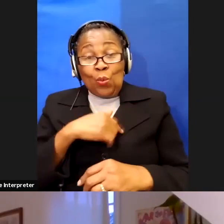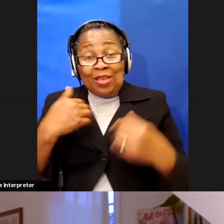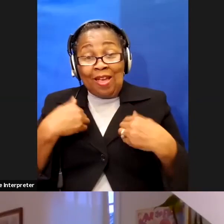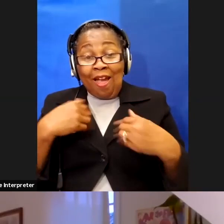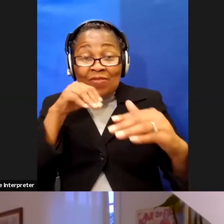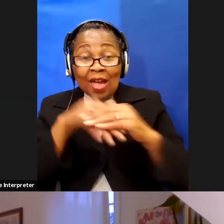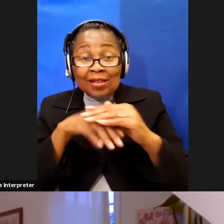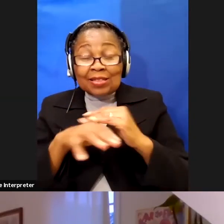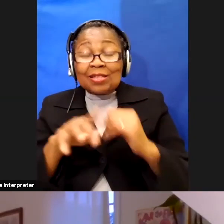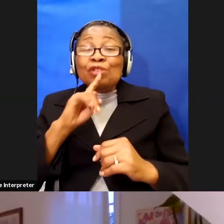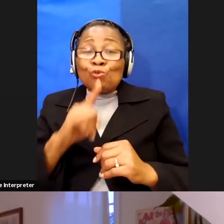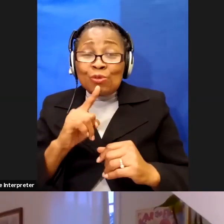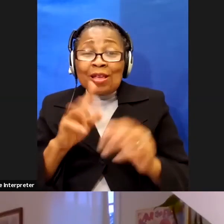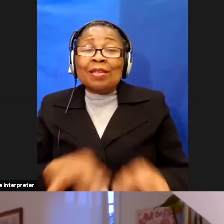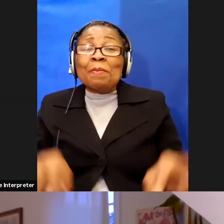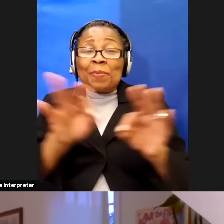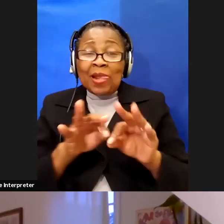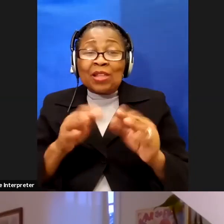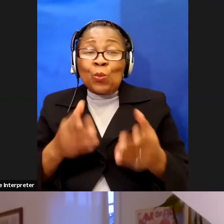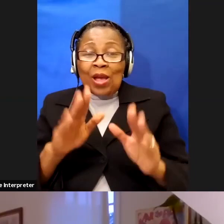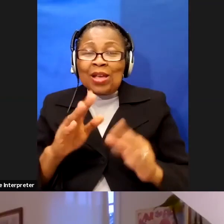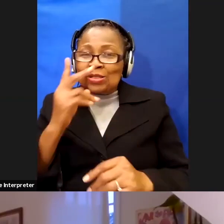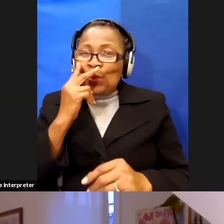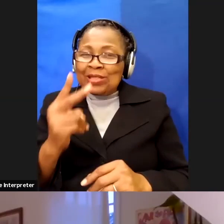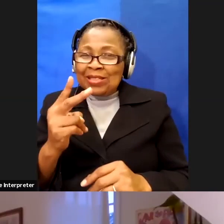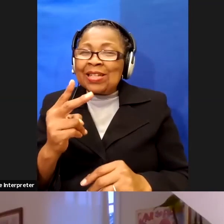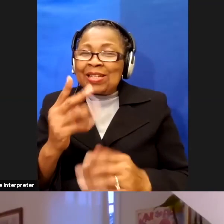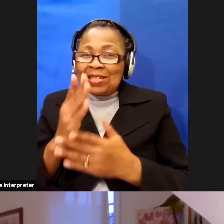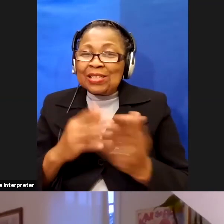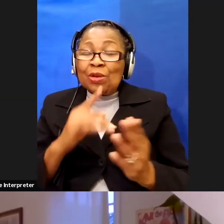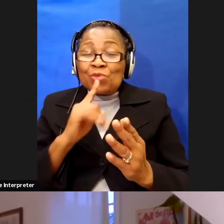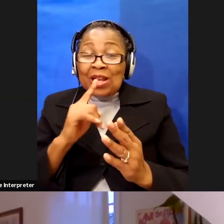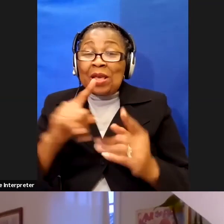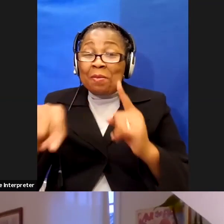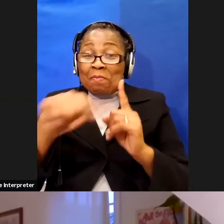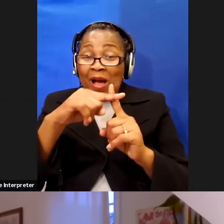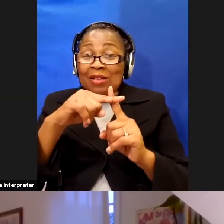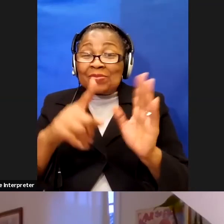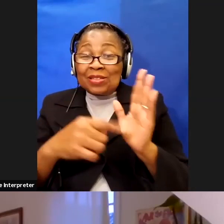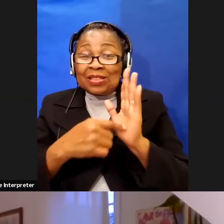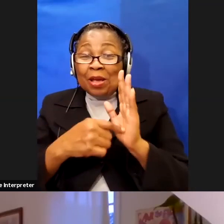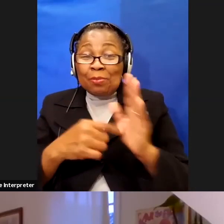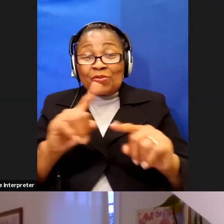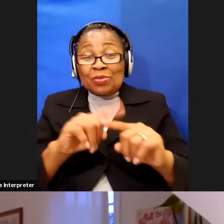and meaningful way. So I do think that we're seeing some really positive signs from all these different platforms.